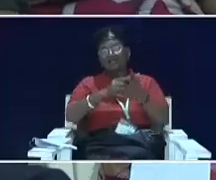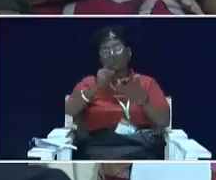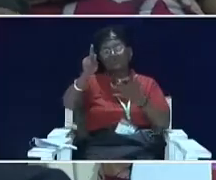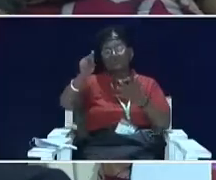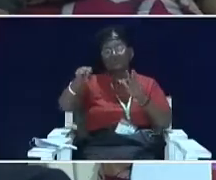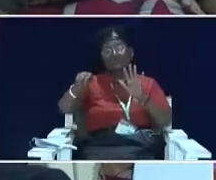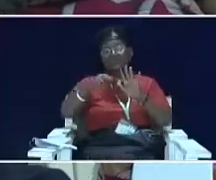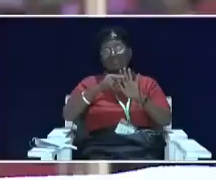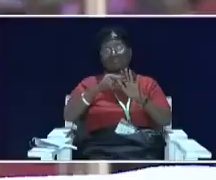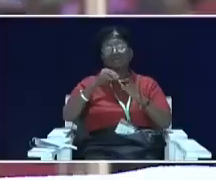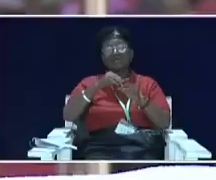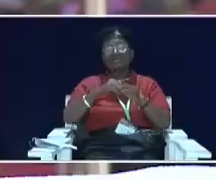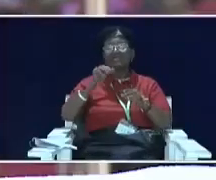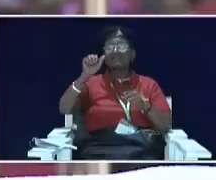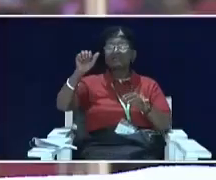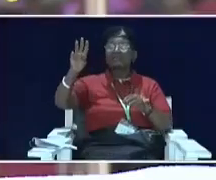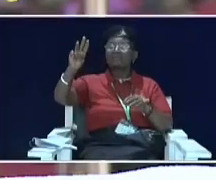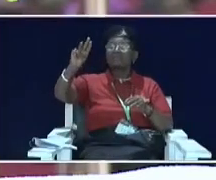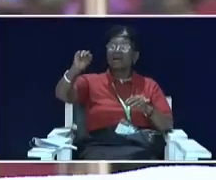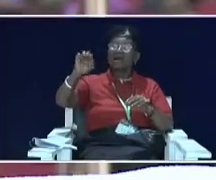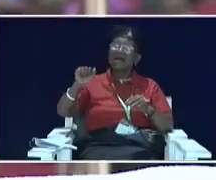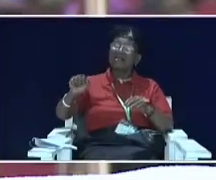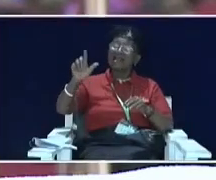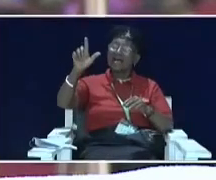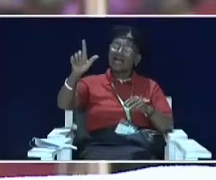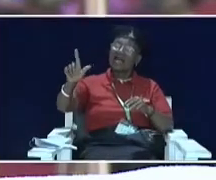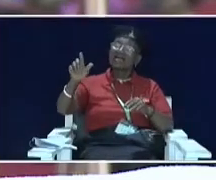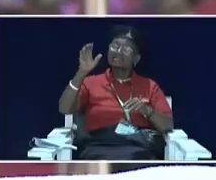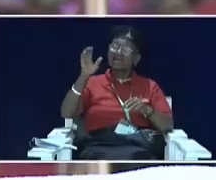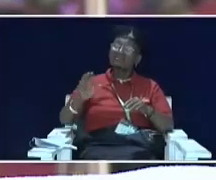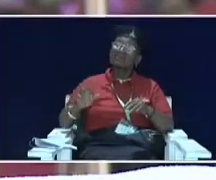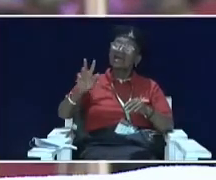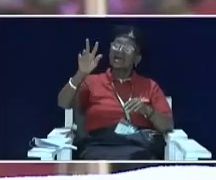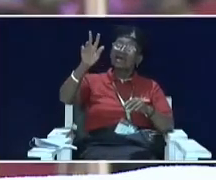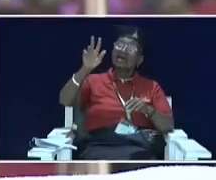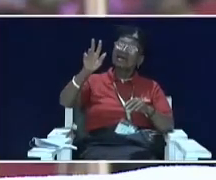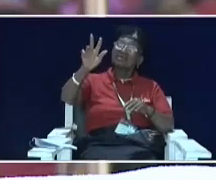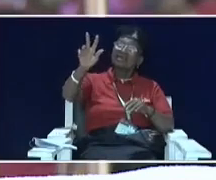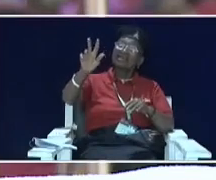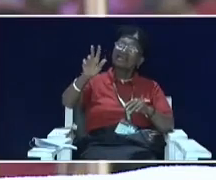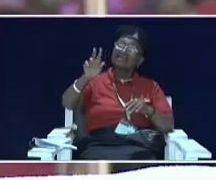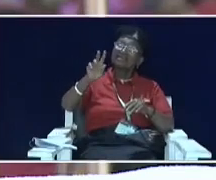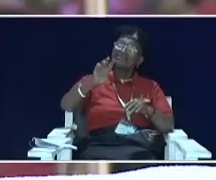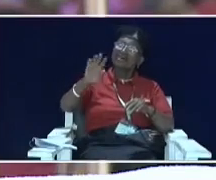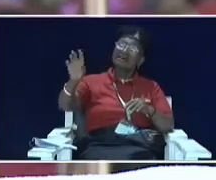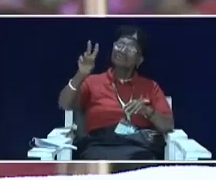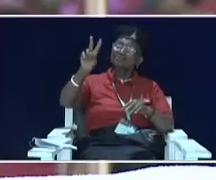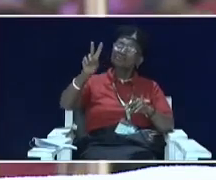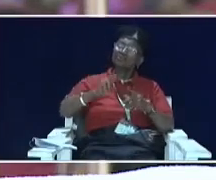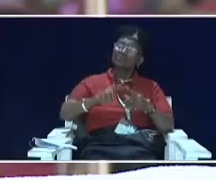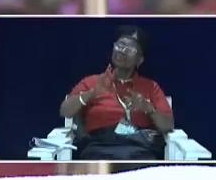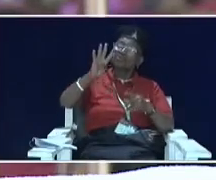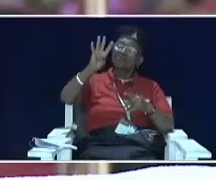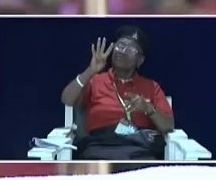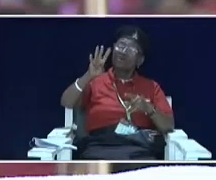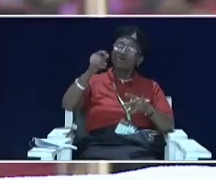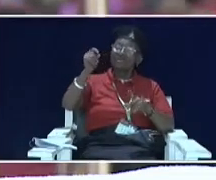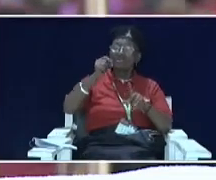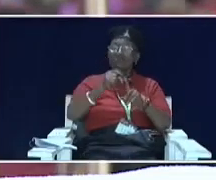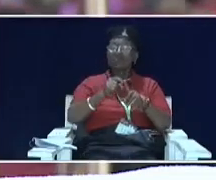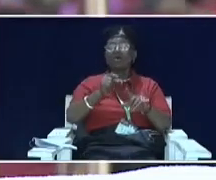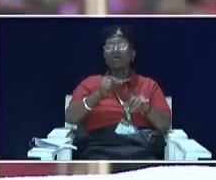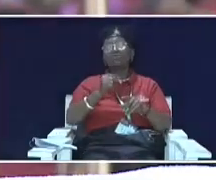In Malachi chapter 3, from verse 2 to 4, Malachi 3, 2 to 4, the word of God made